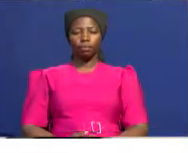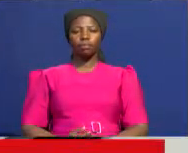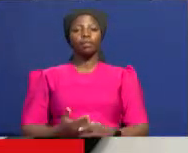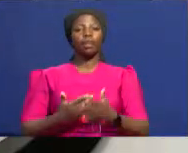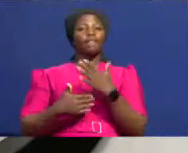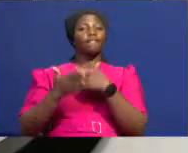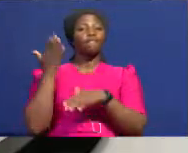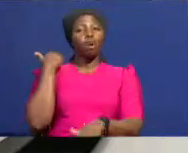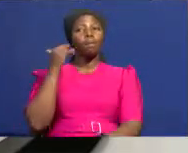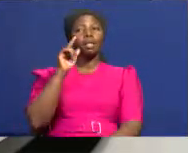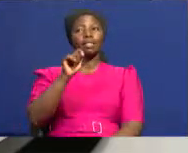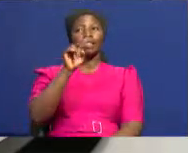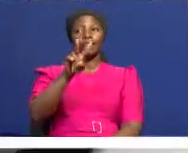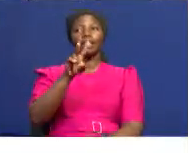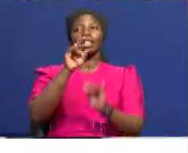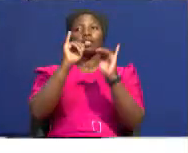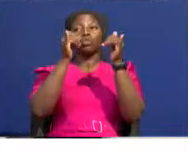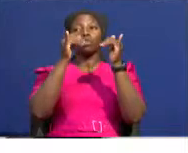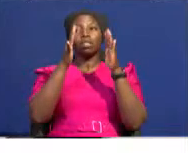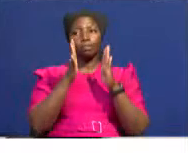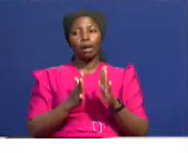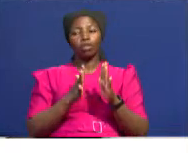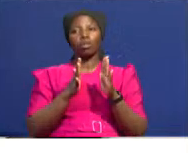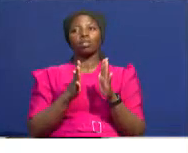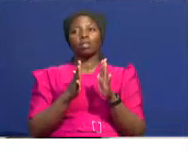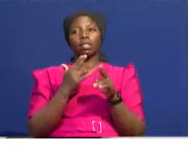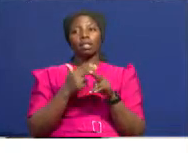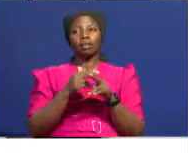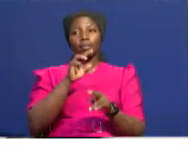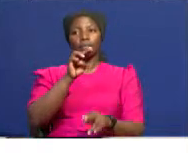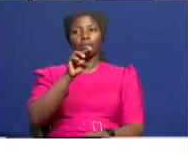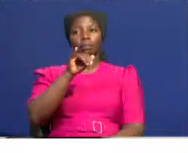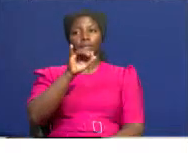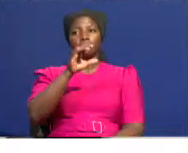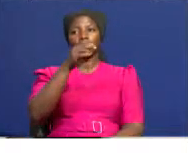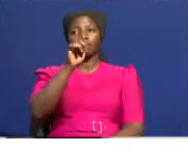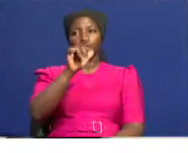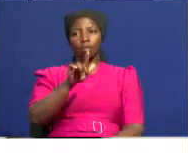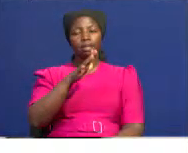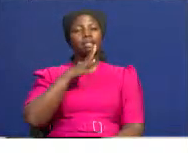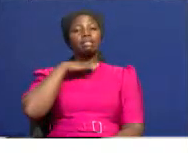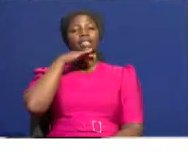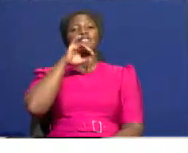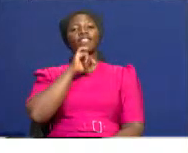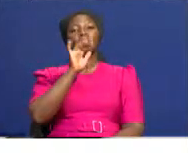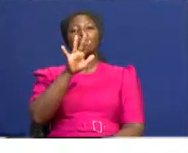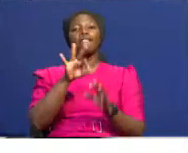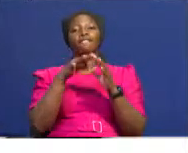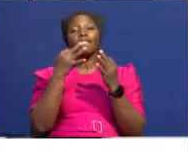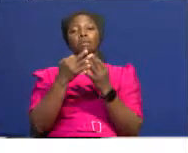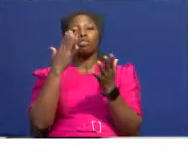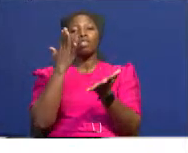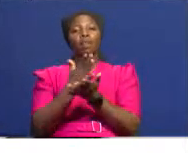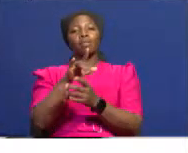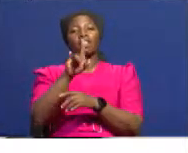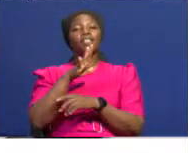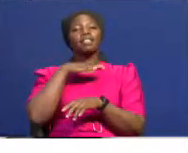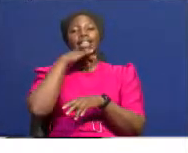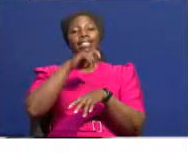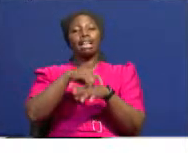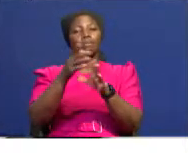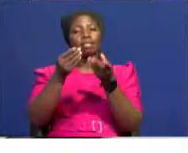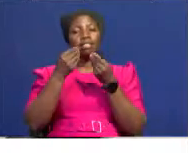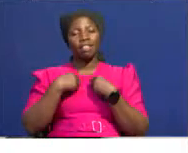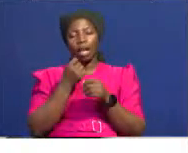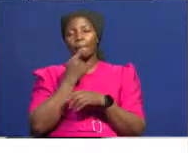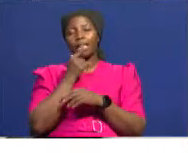Former television journalist and news anchor Michael Oyer is dead. His family confirmed that he died while receiving treatment at